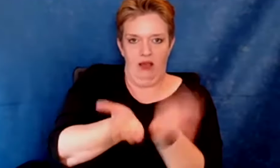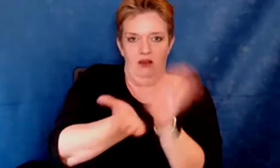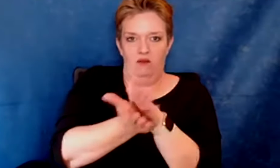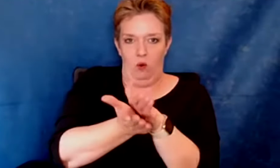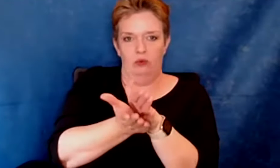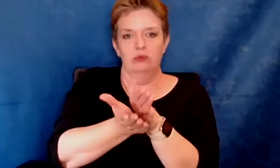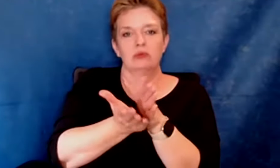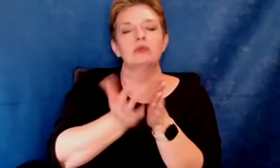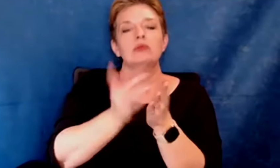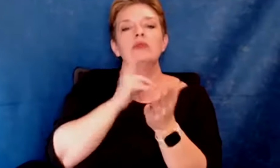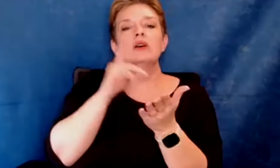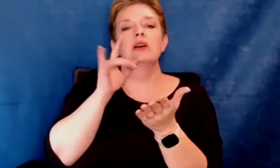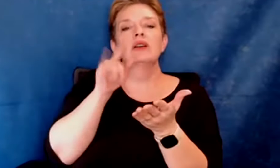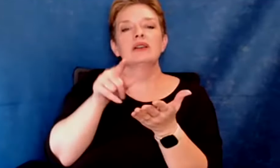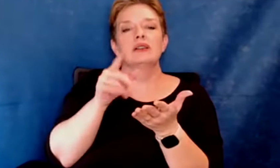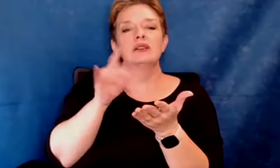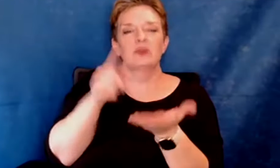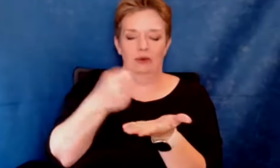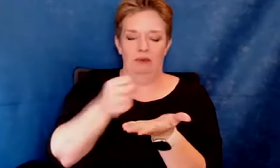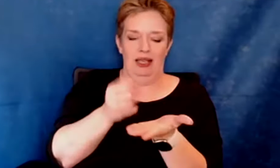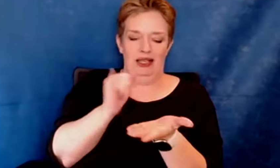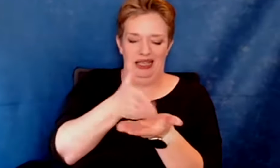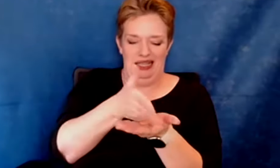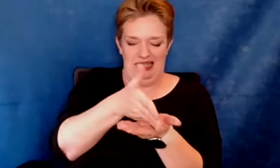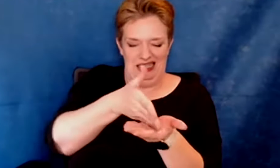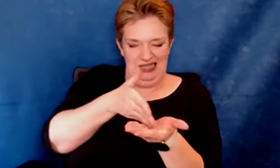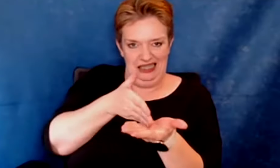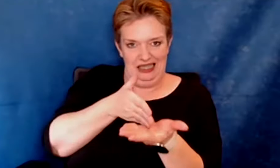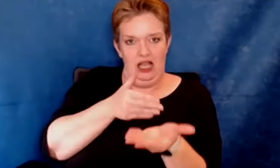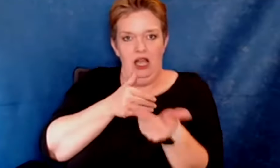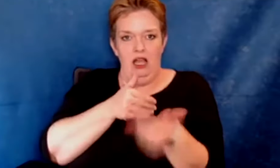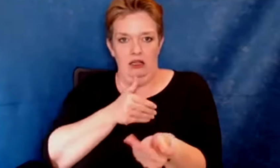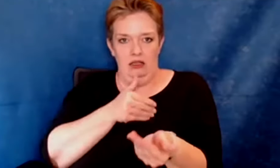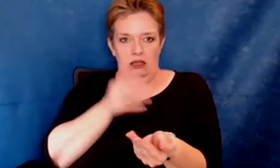when you fold it together, it gets sealed up.